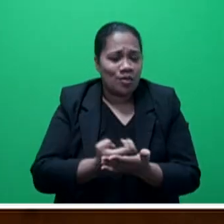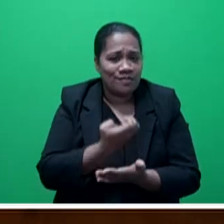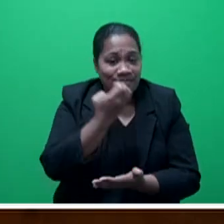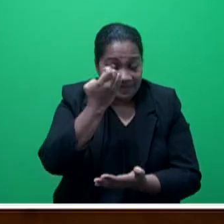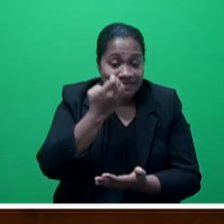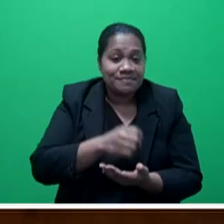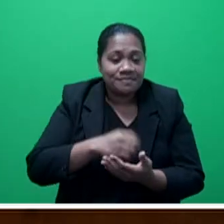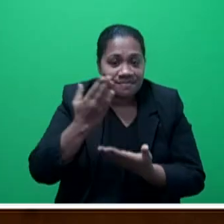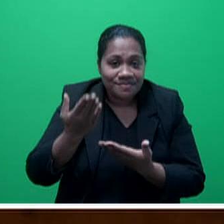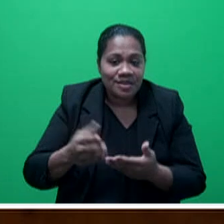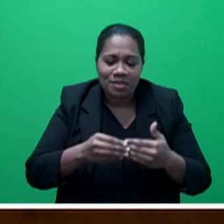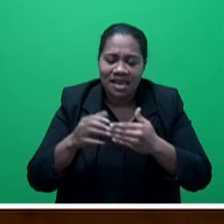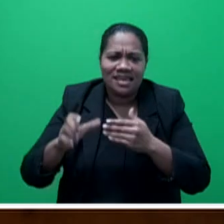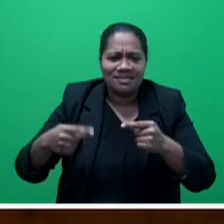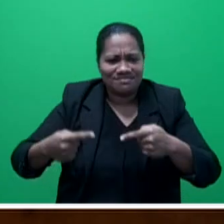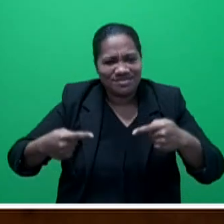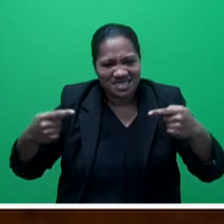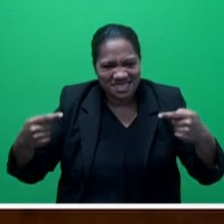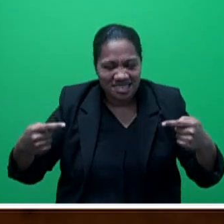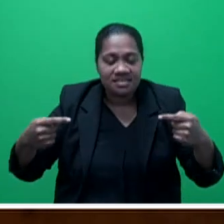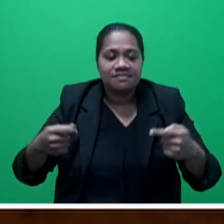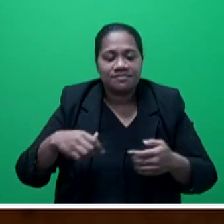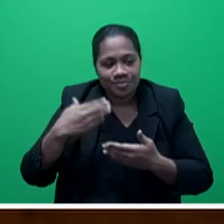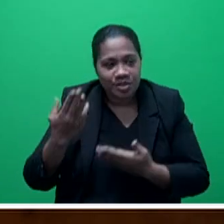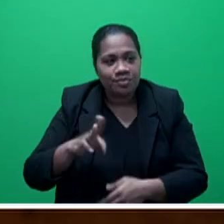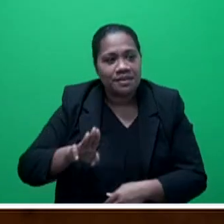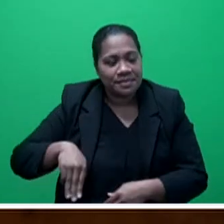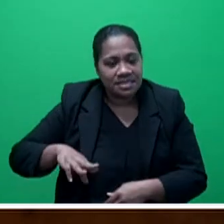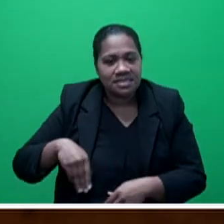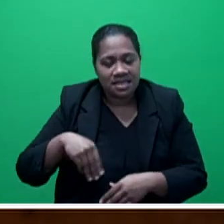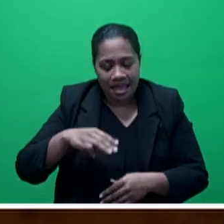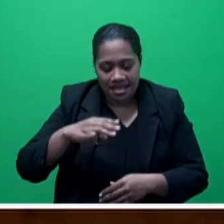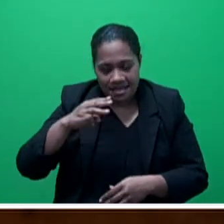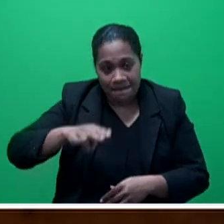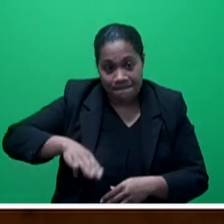Honourable Leader of Opposition, Honourable Ministers, Honourable Members of Parliament.